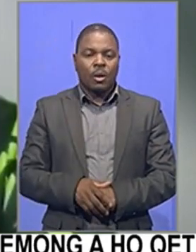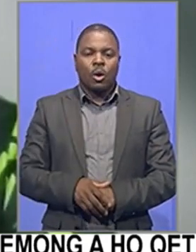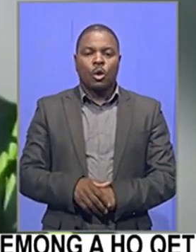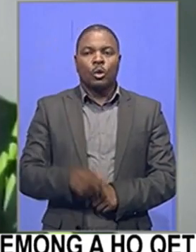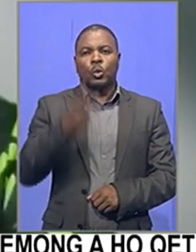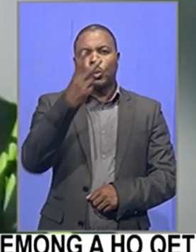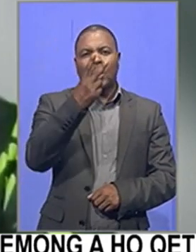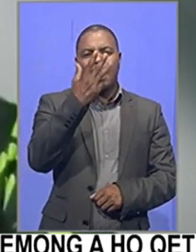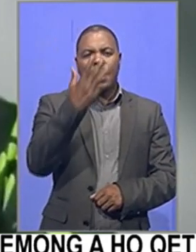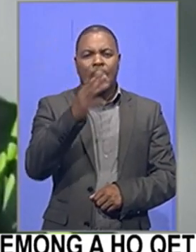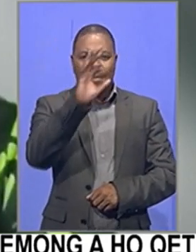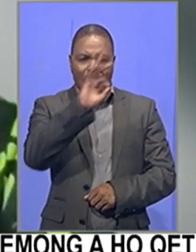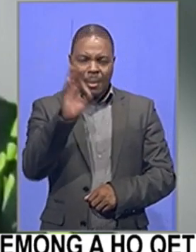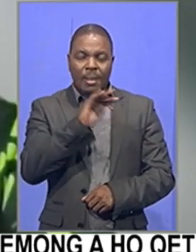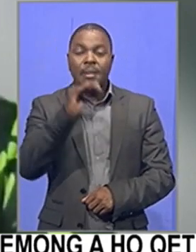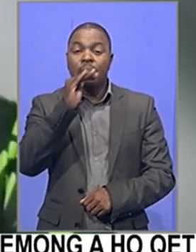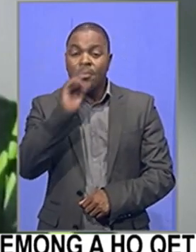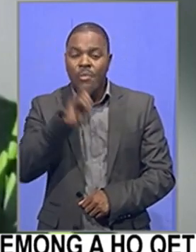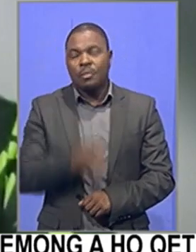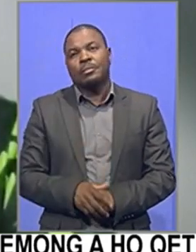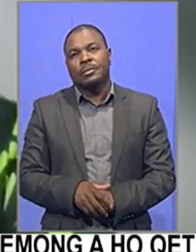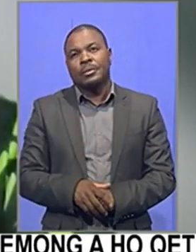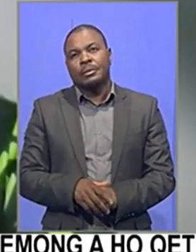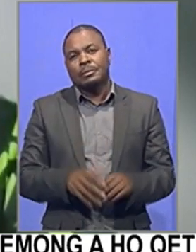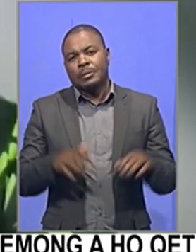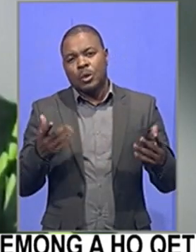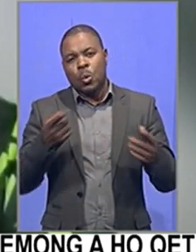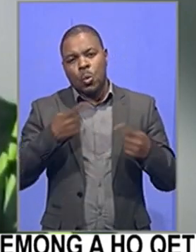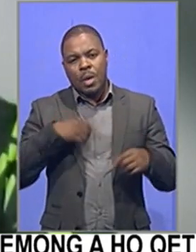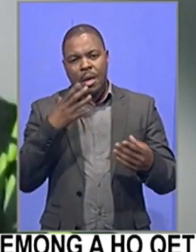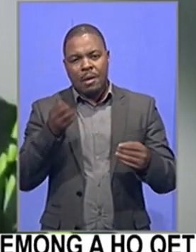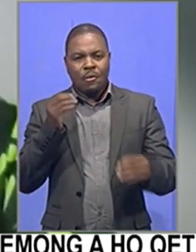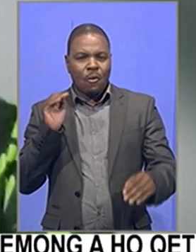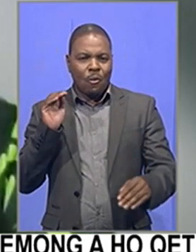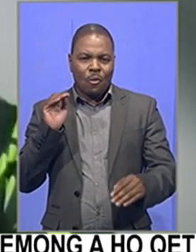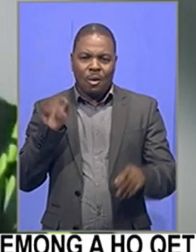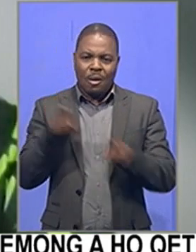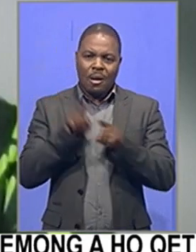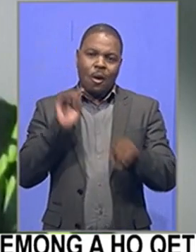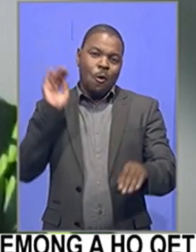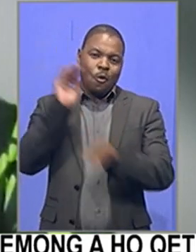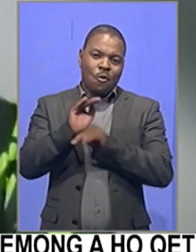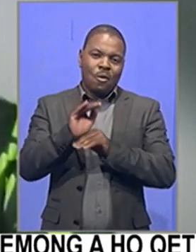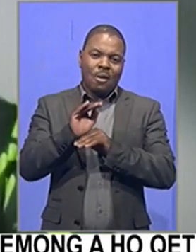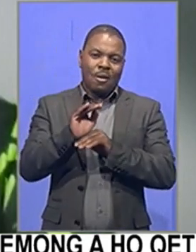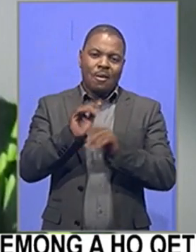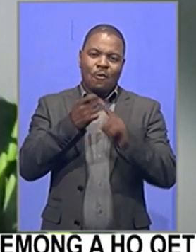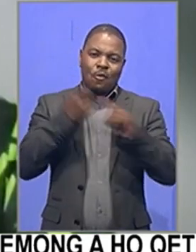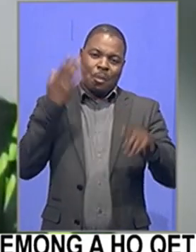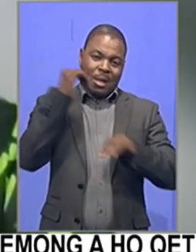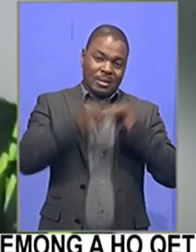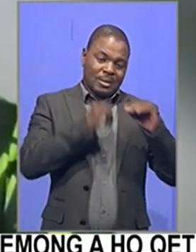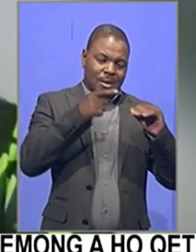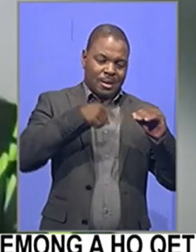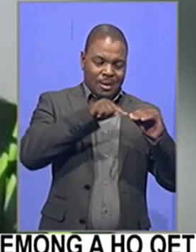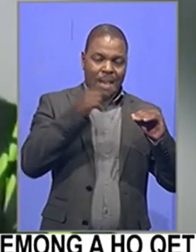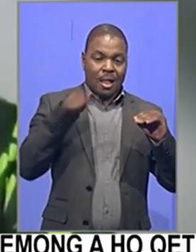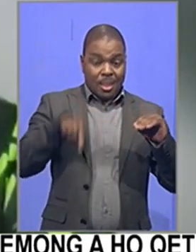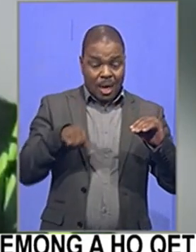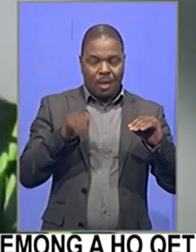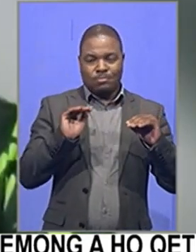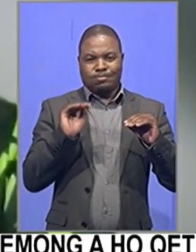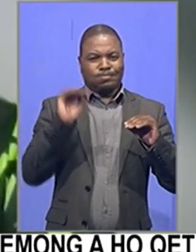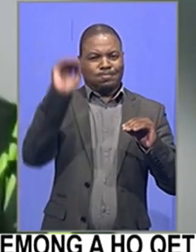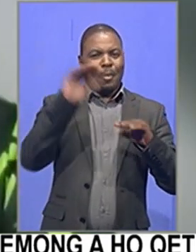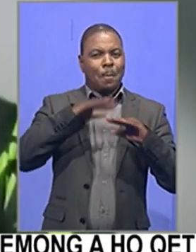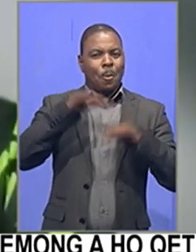it means that we actually got more than what we had last year a more today